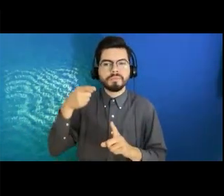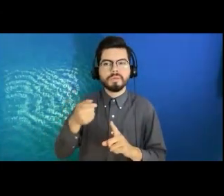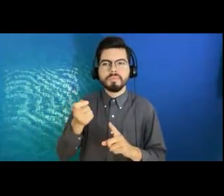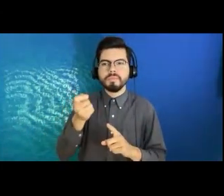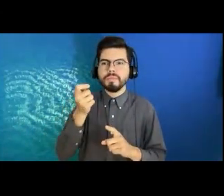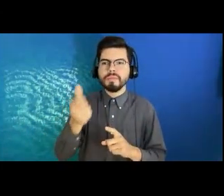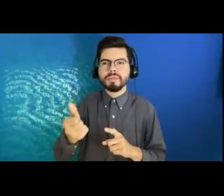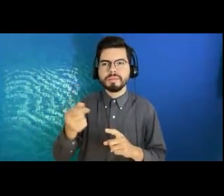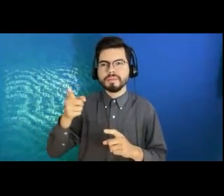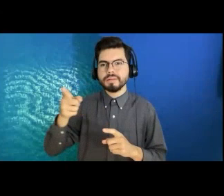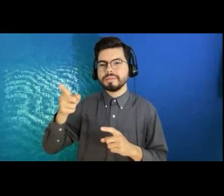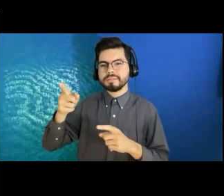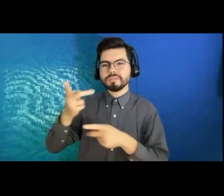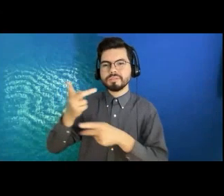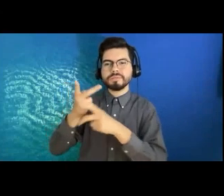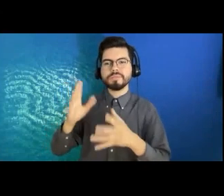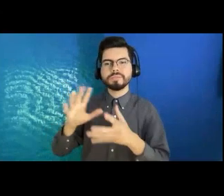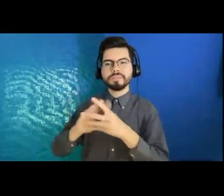You know who that is?